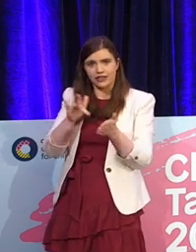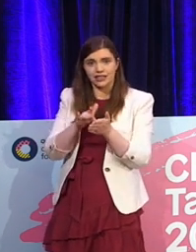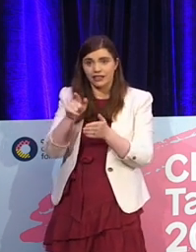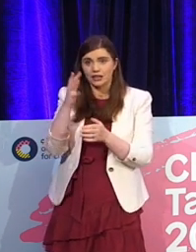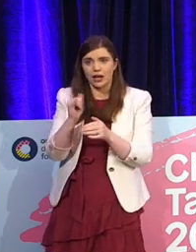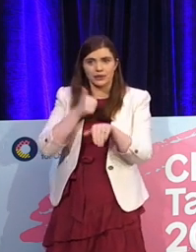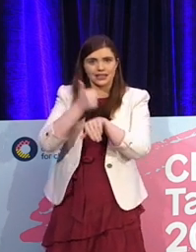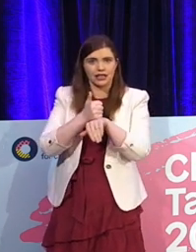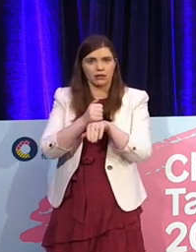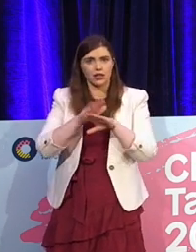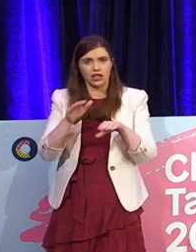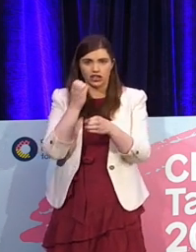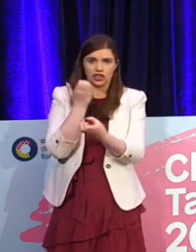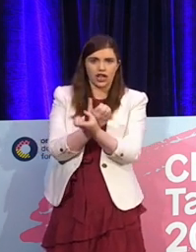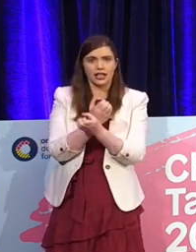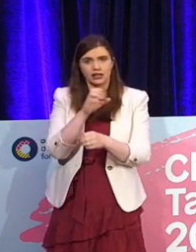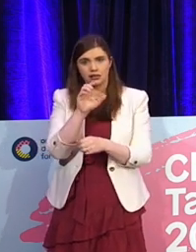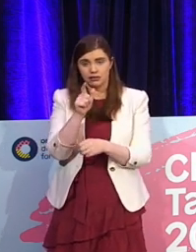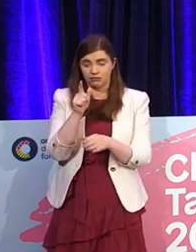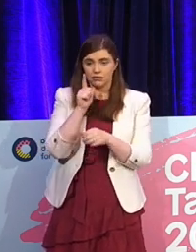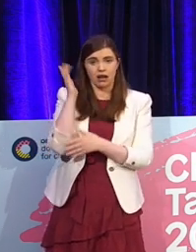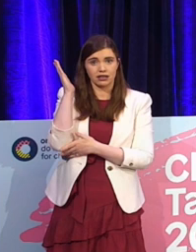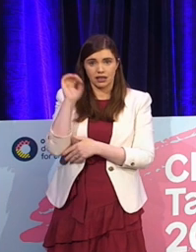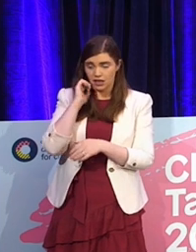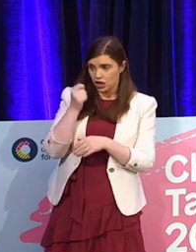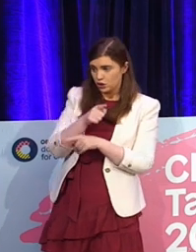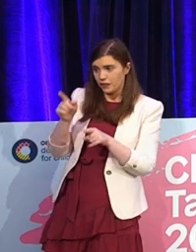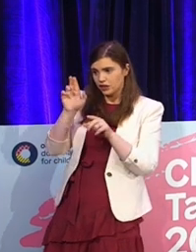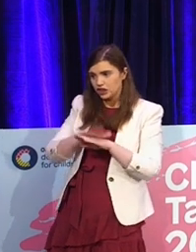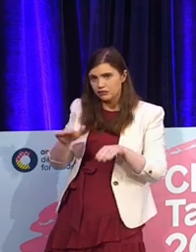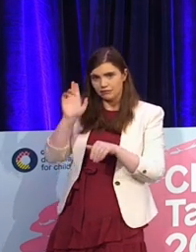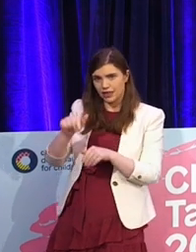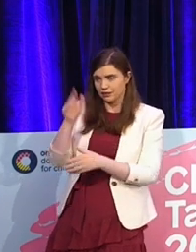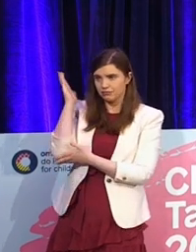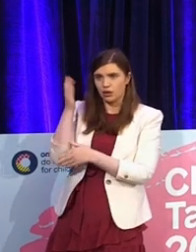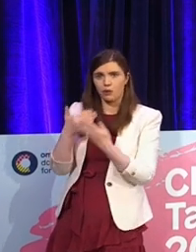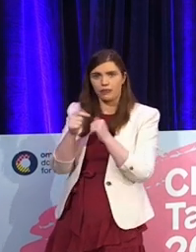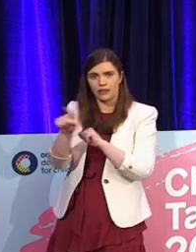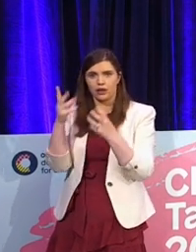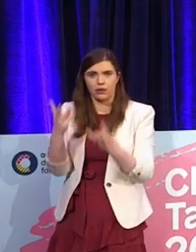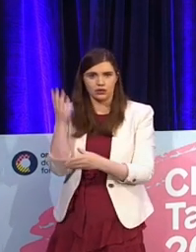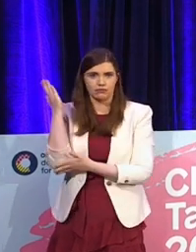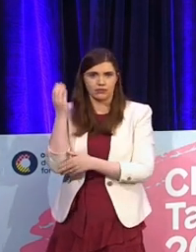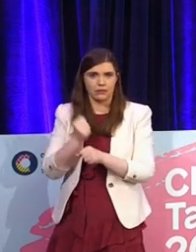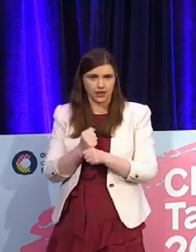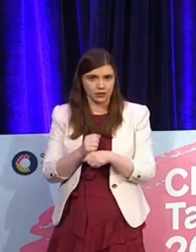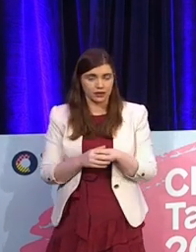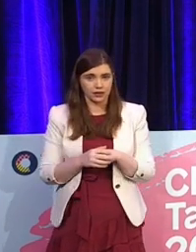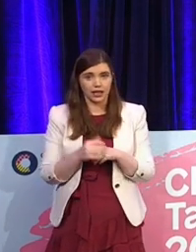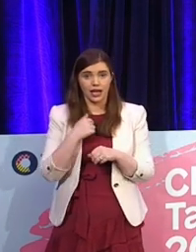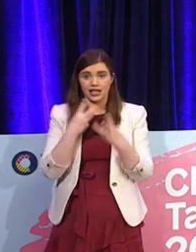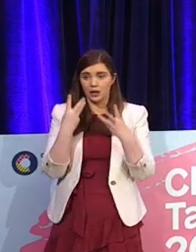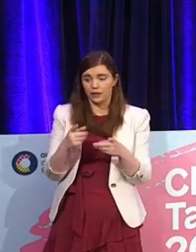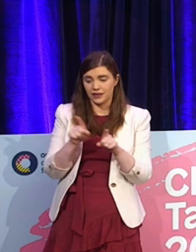Talks, so that children could say what they wanted to say, not what we asked them to talk about, what they wanted to talk about. And for me, I want to do the same.